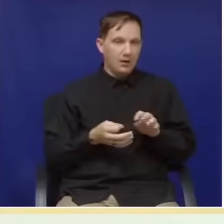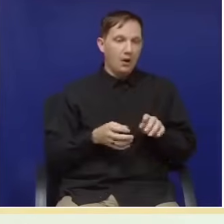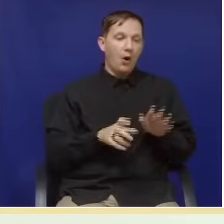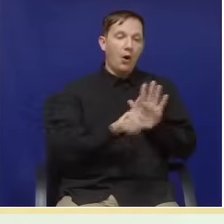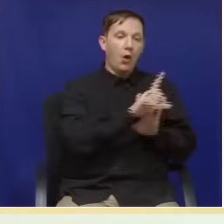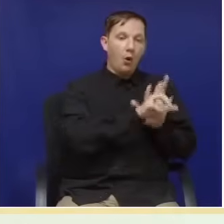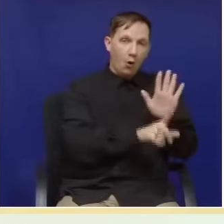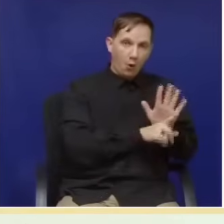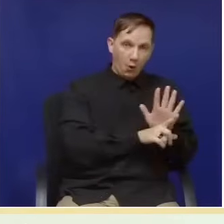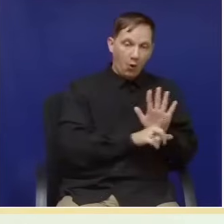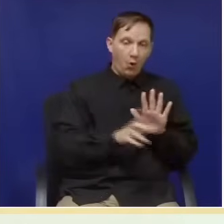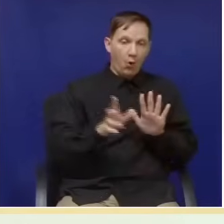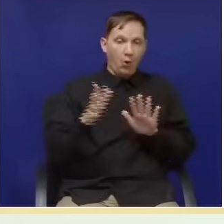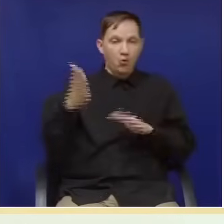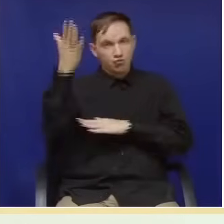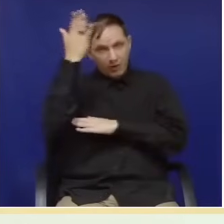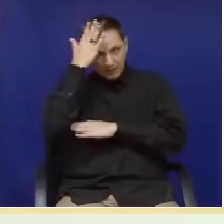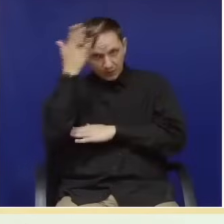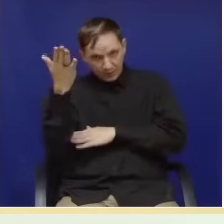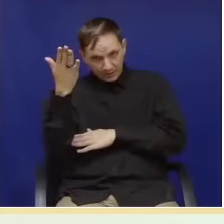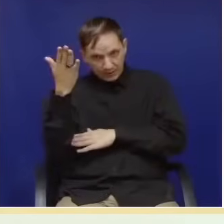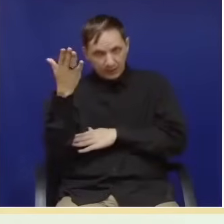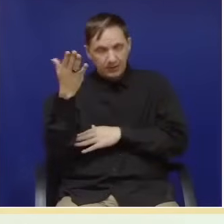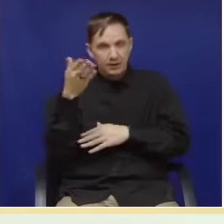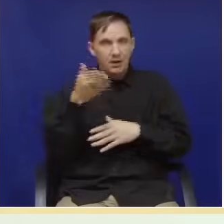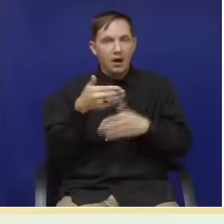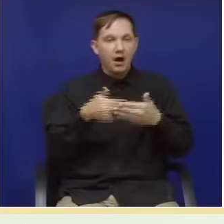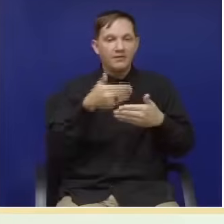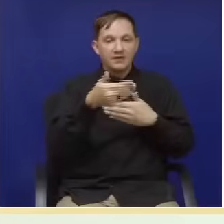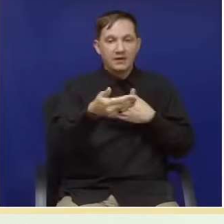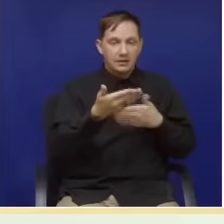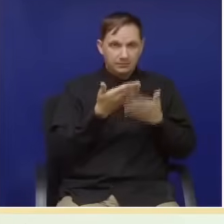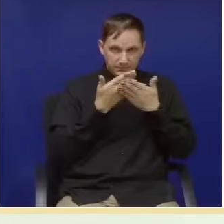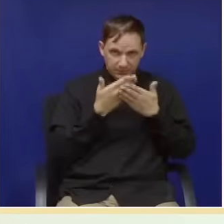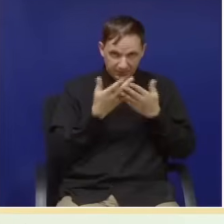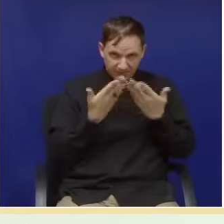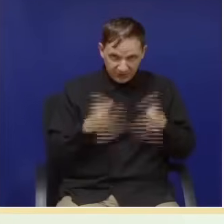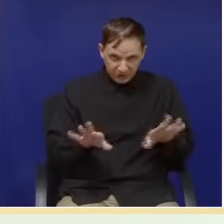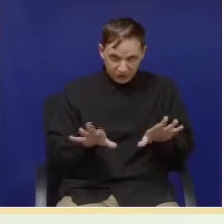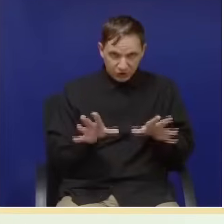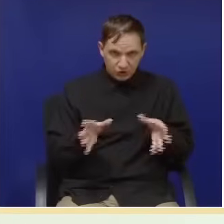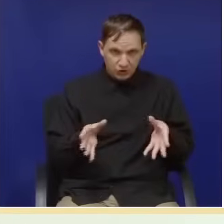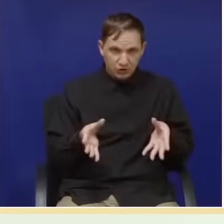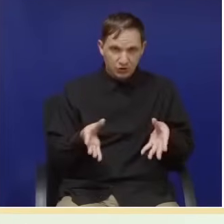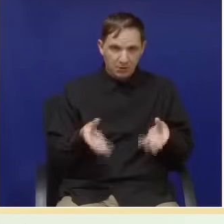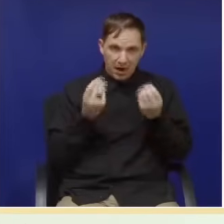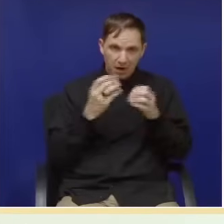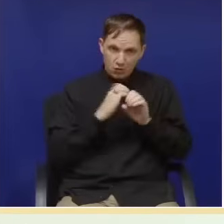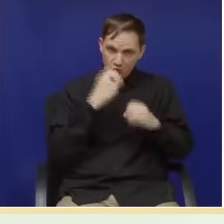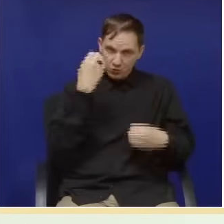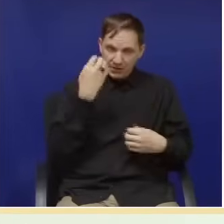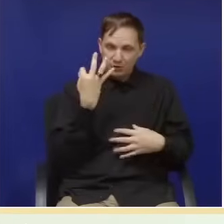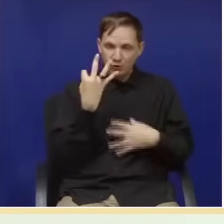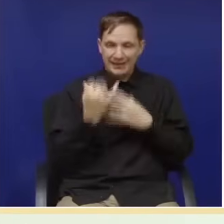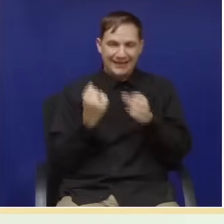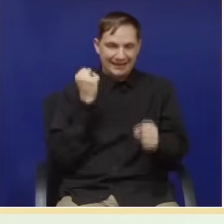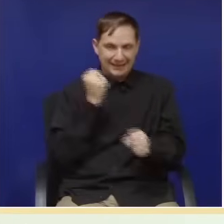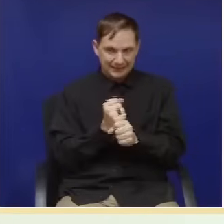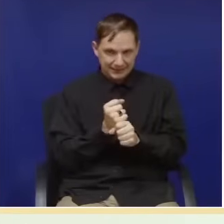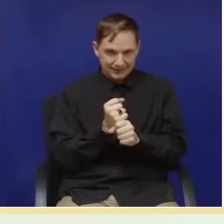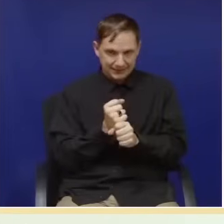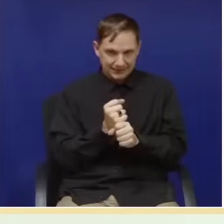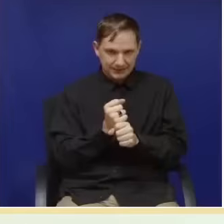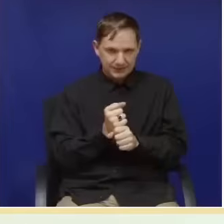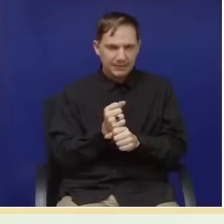years post-qualification, what practical transformational steps has her department taken to